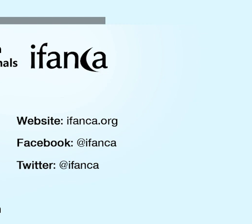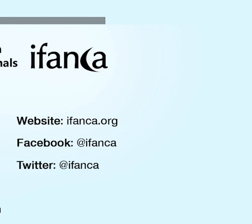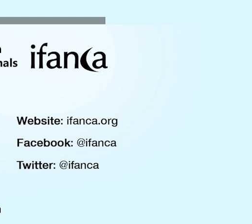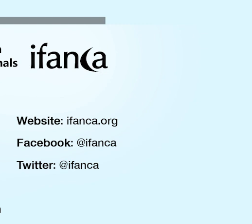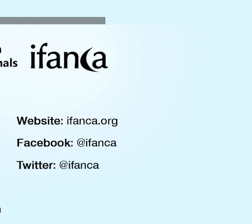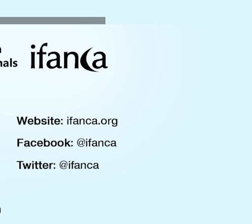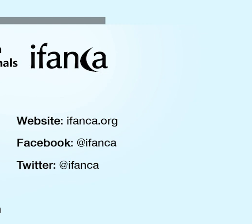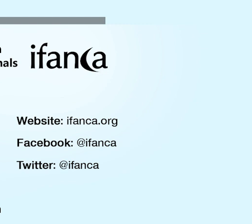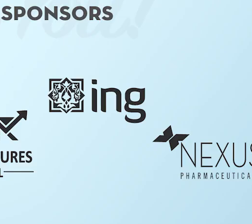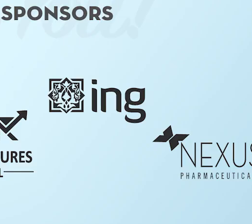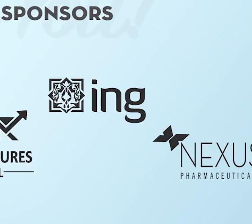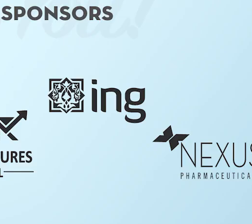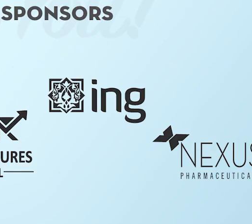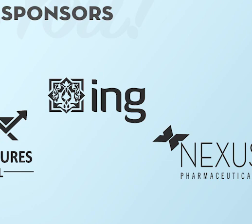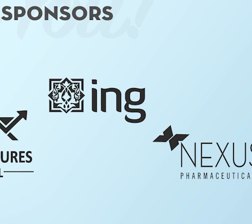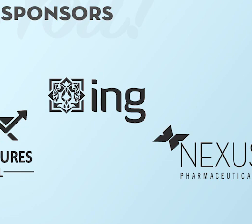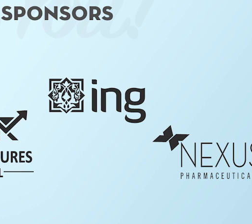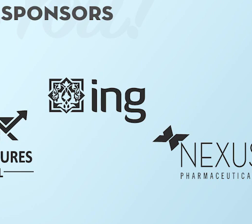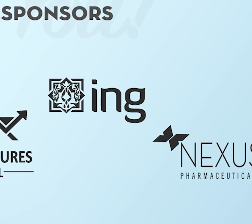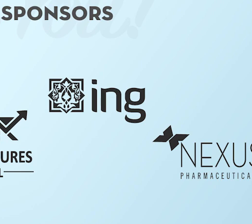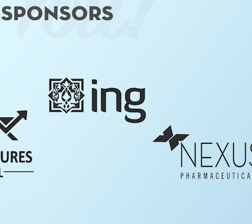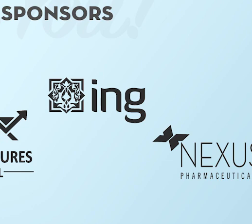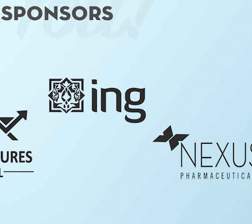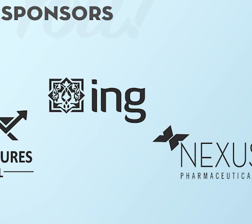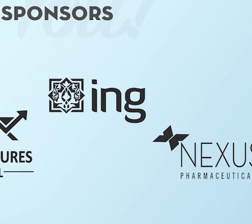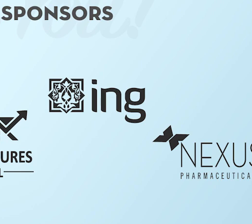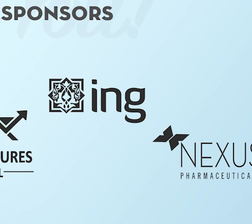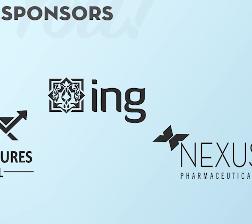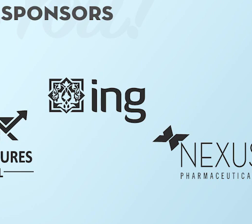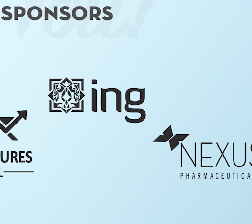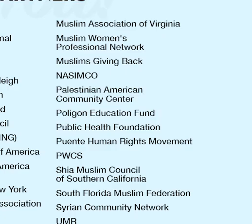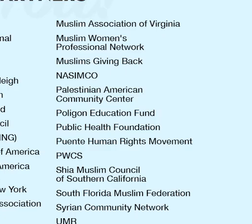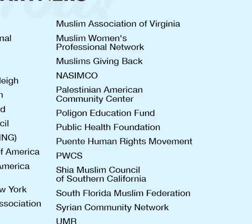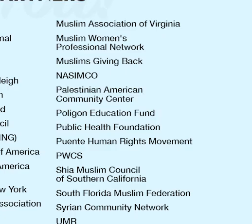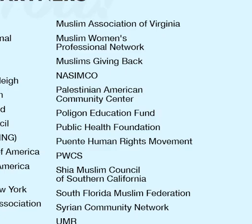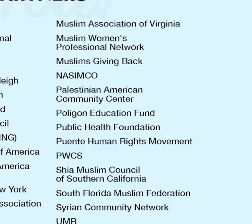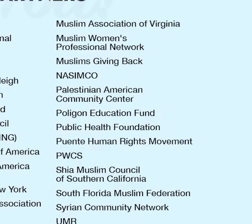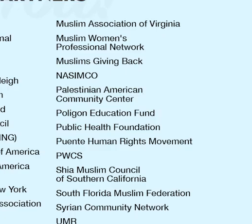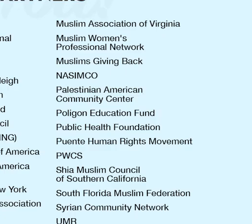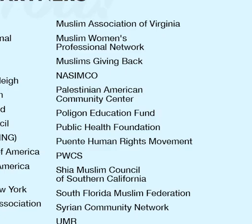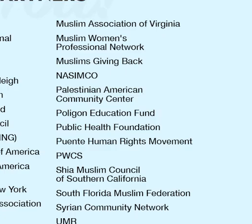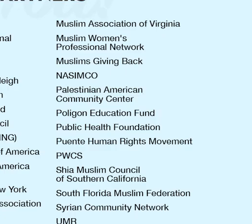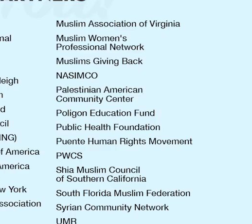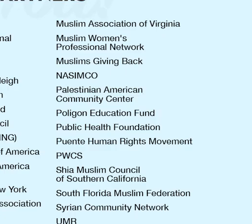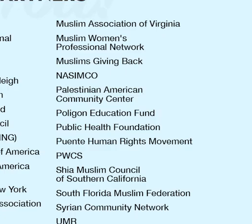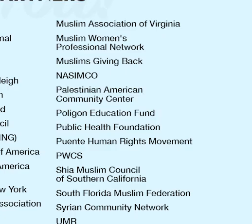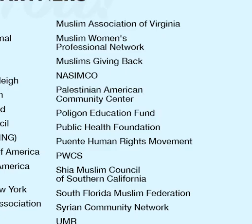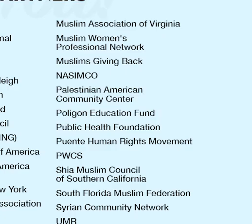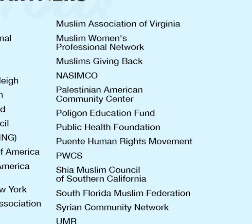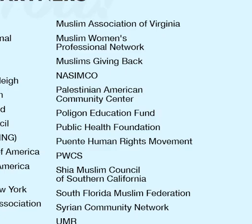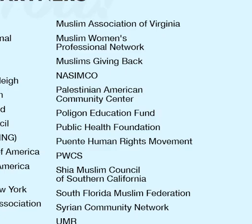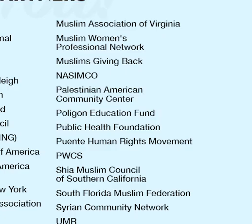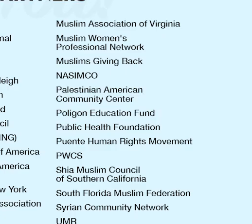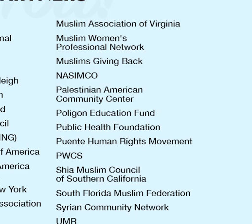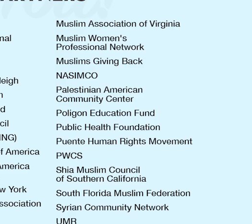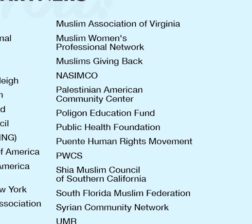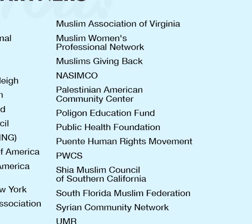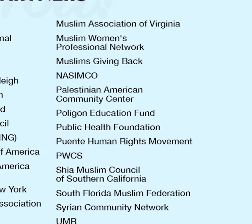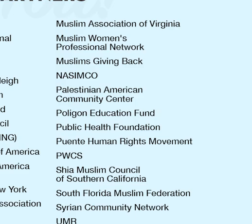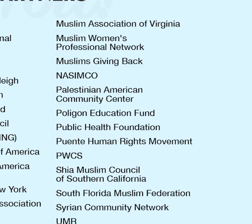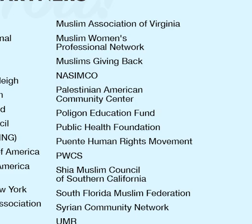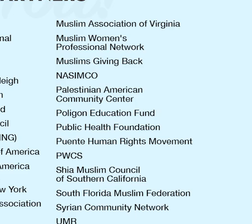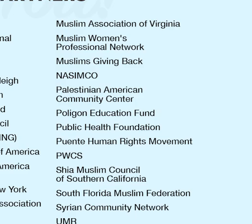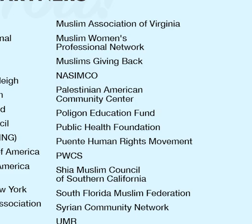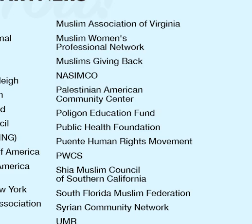Nutrition Council of America, or IFANCA, in partnership with over 50 organizations, are thrilled